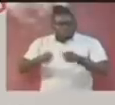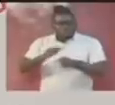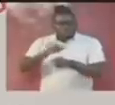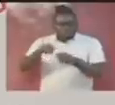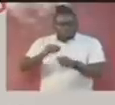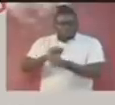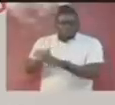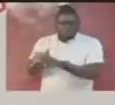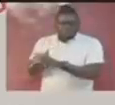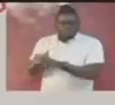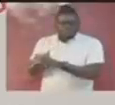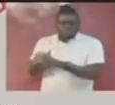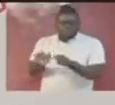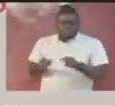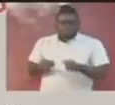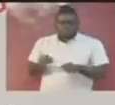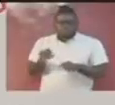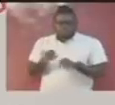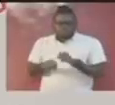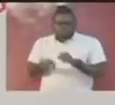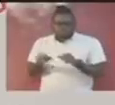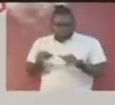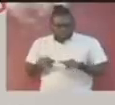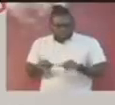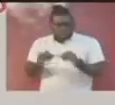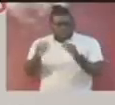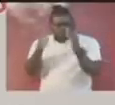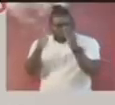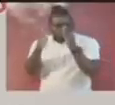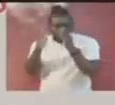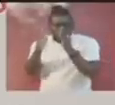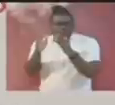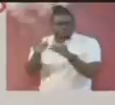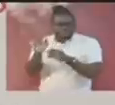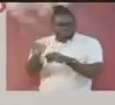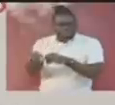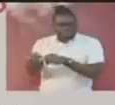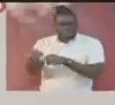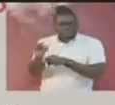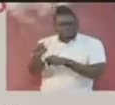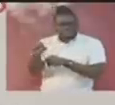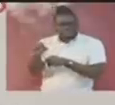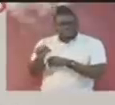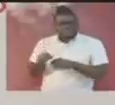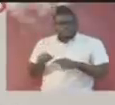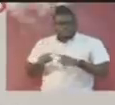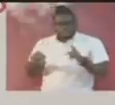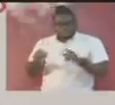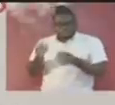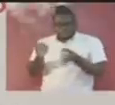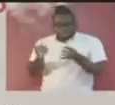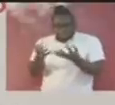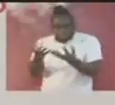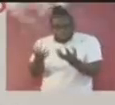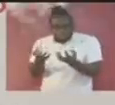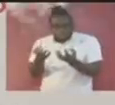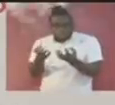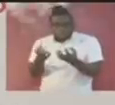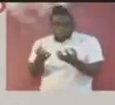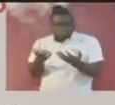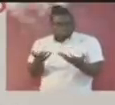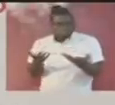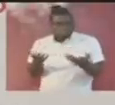goal. Herd immunity will obviously take a lot more time to move up to 50